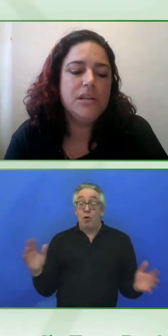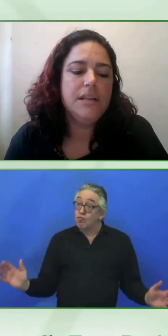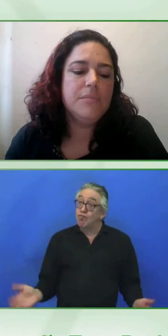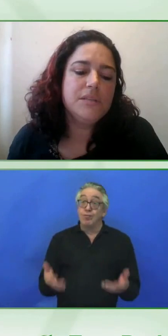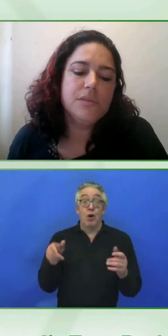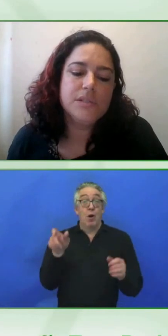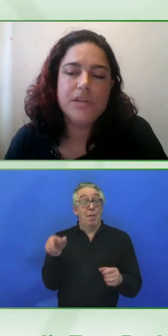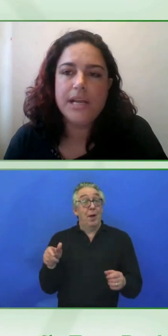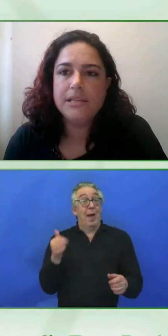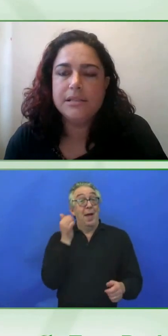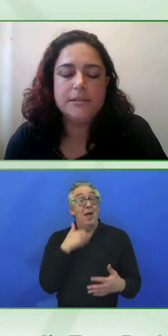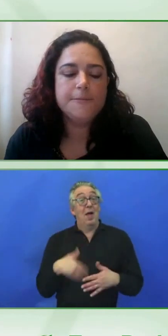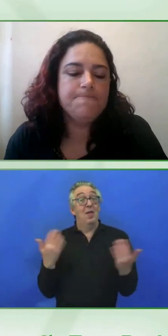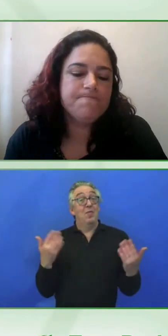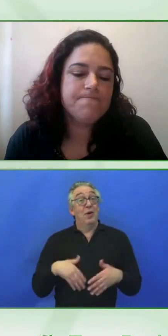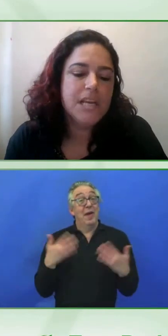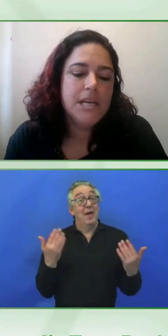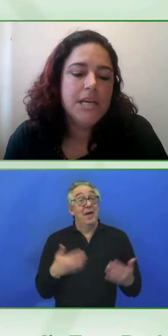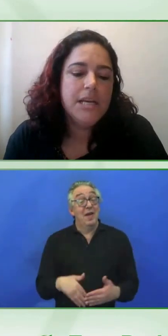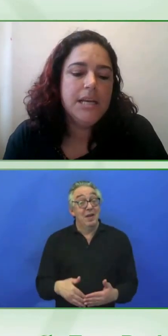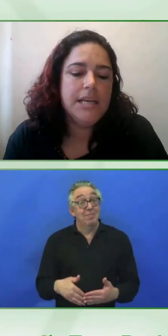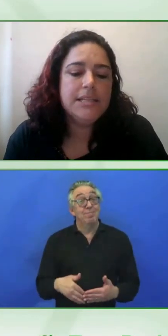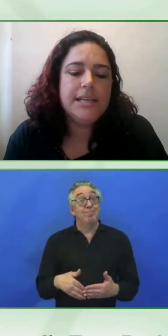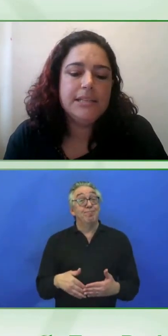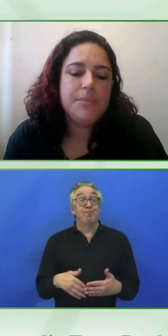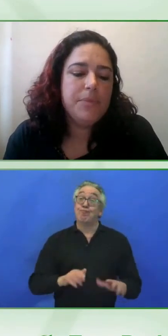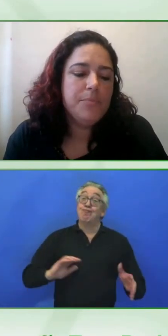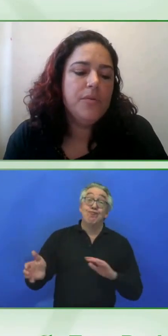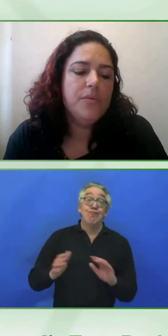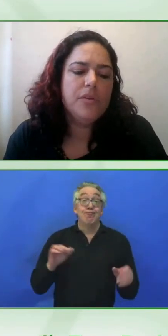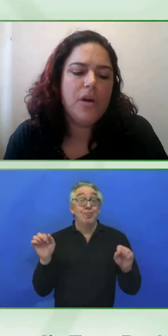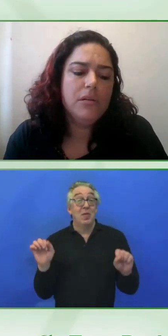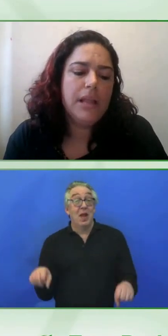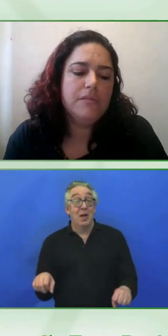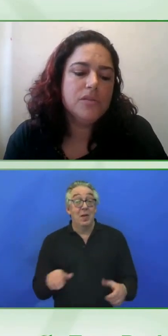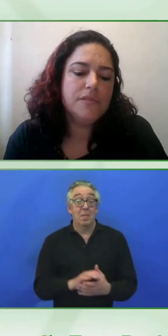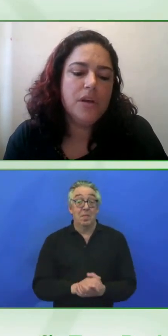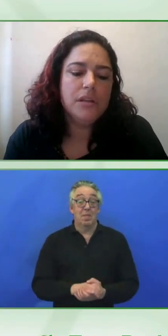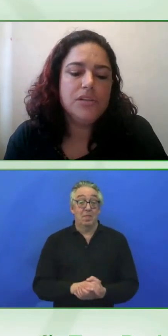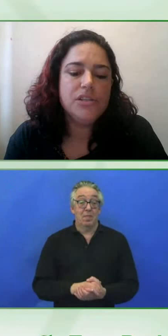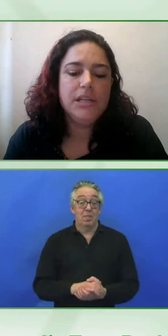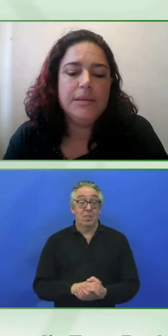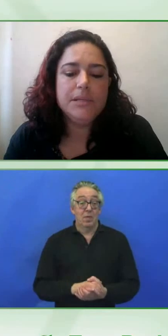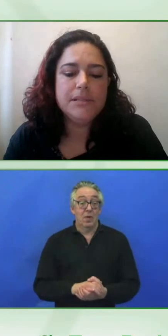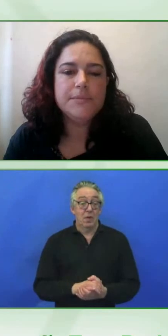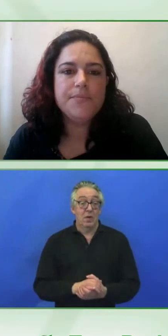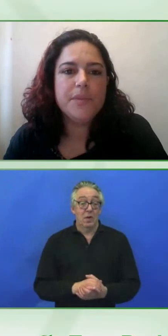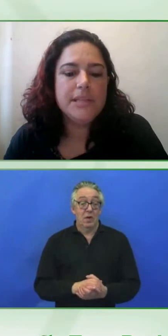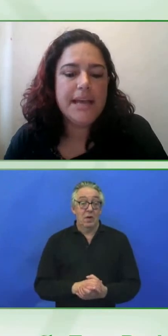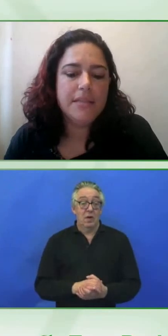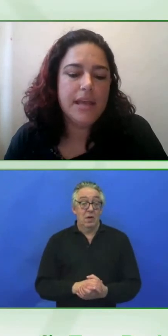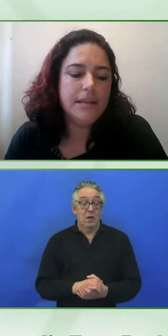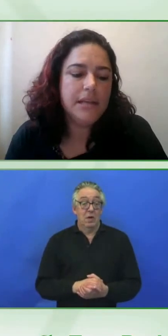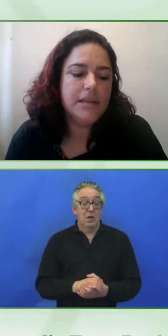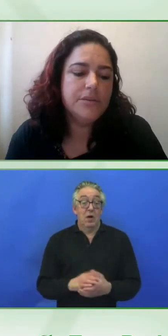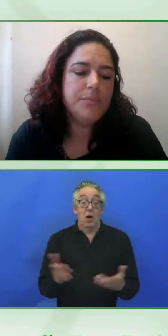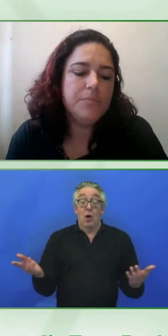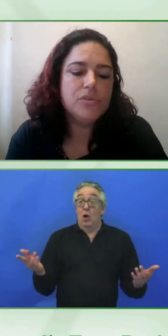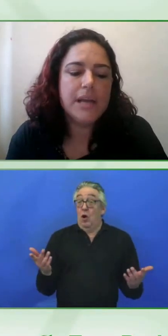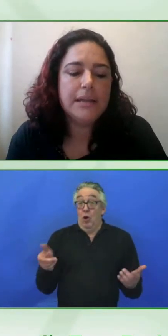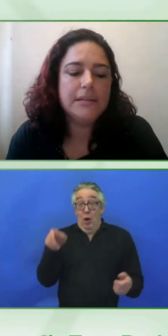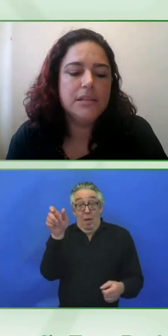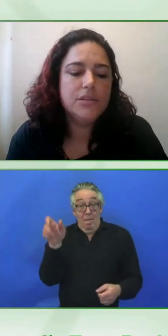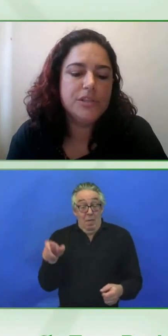Conversation Libras was created. It is attended by people with all levels of knowledge in Libras, deaf and hearing